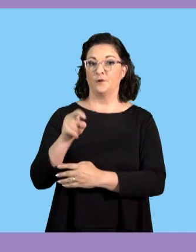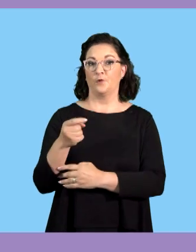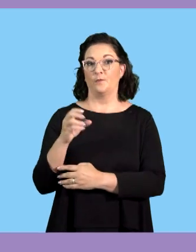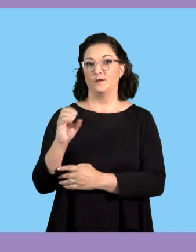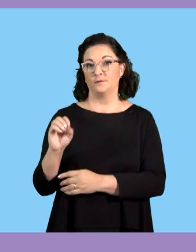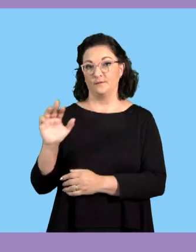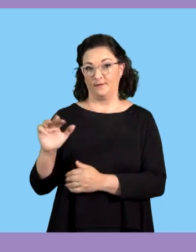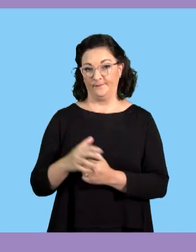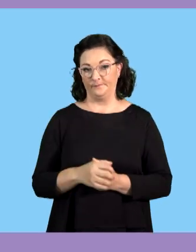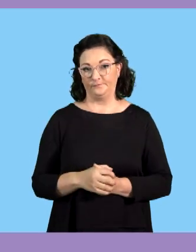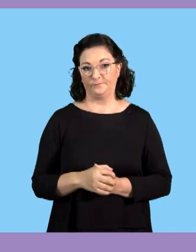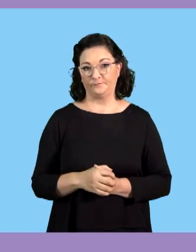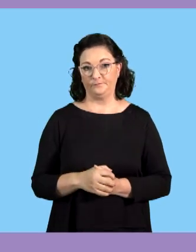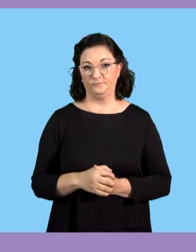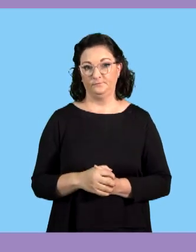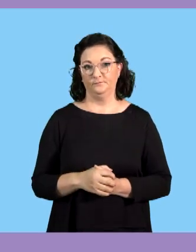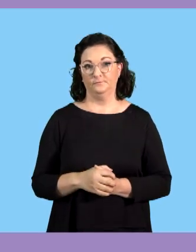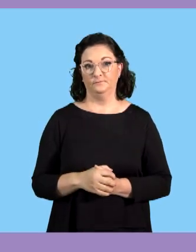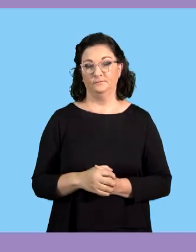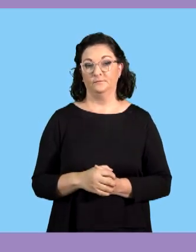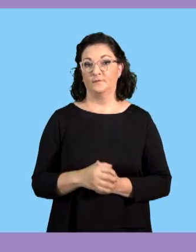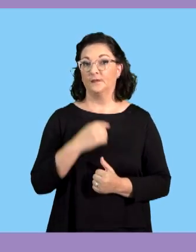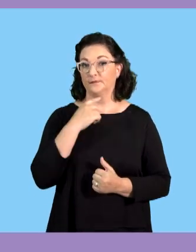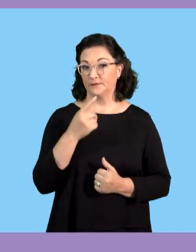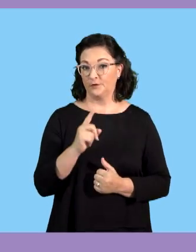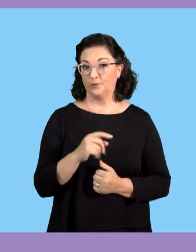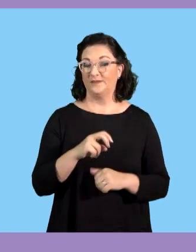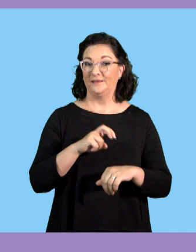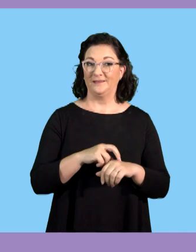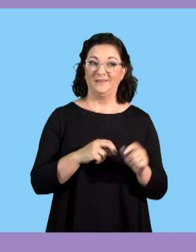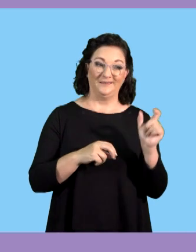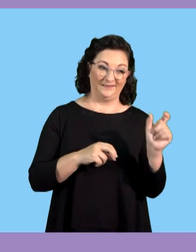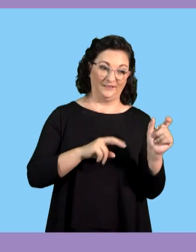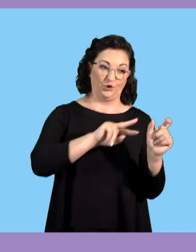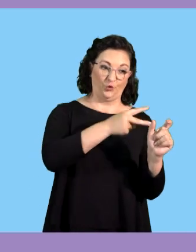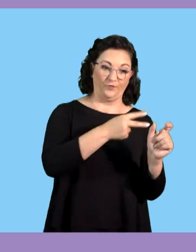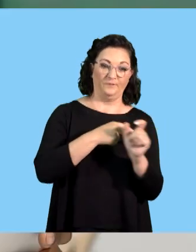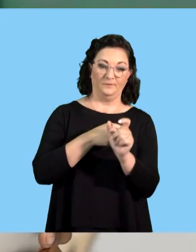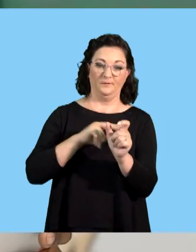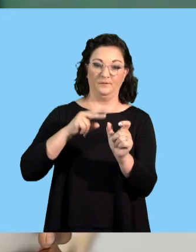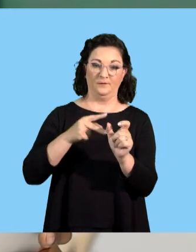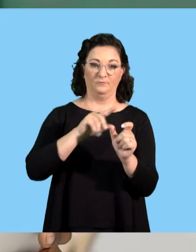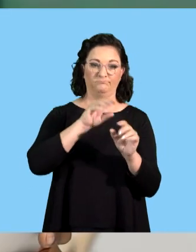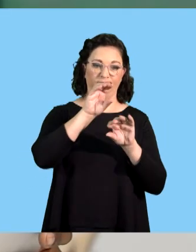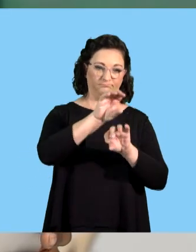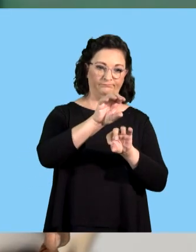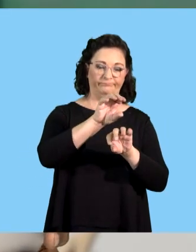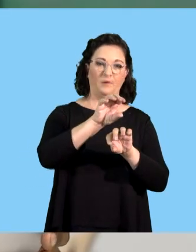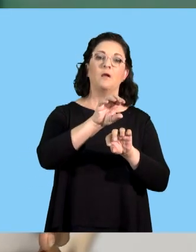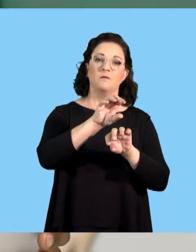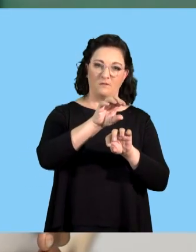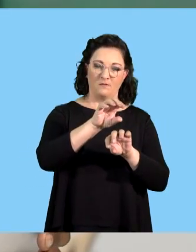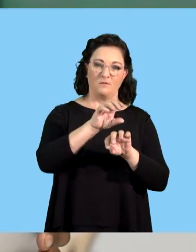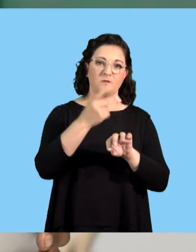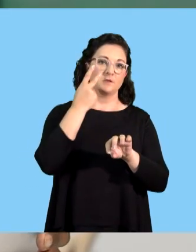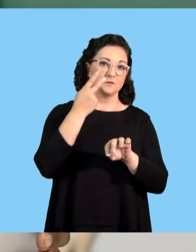by 0.09. So we said we must convert each decimal into a common fraction.